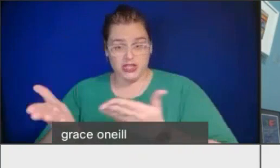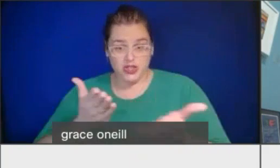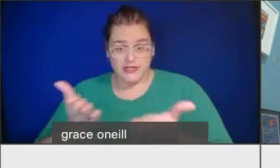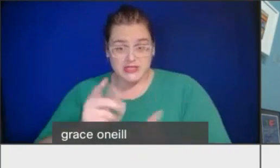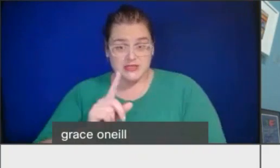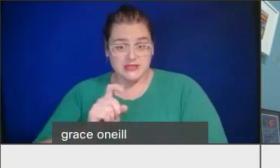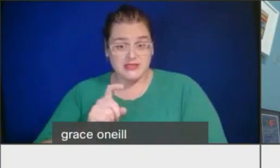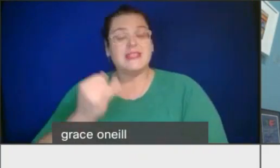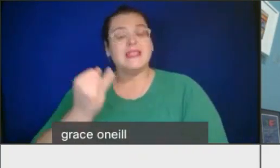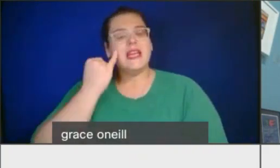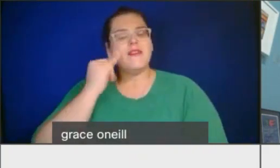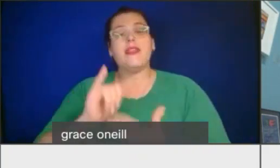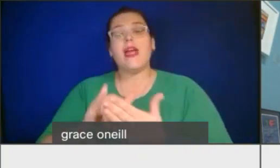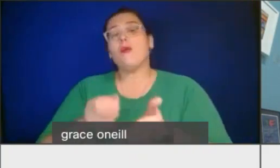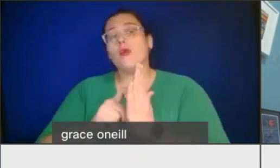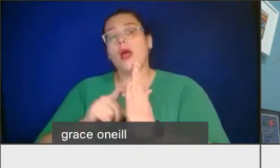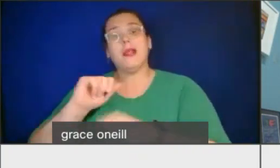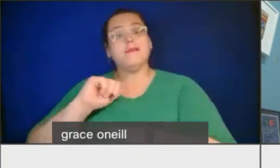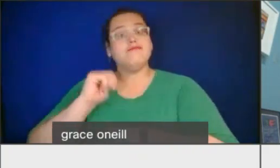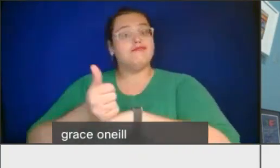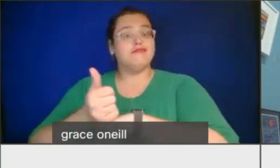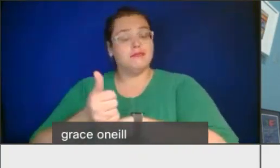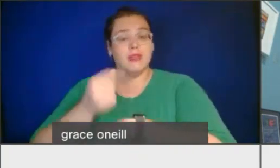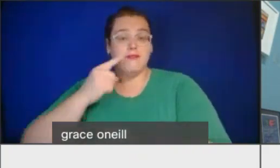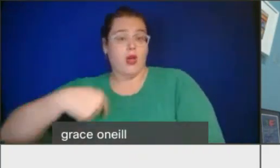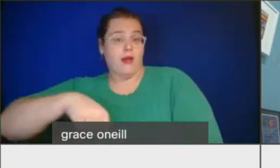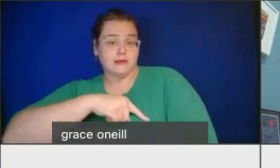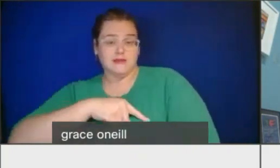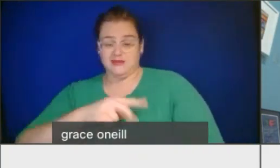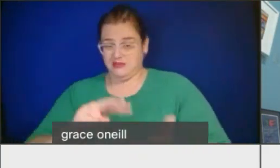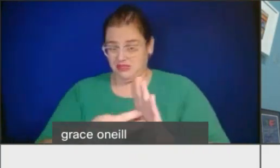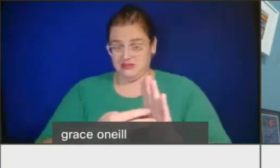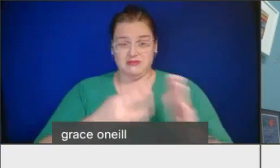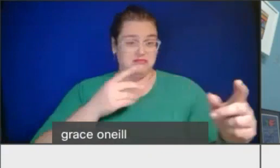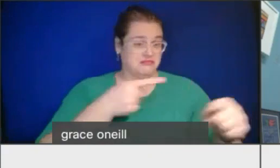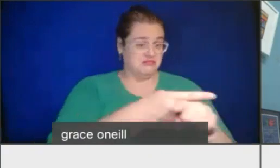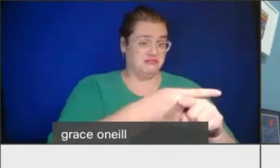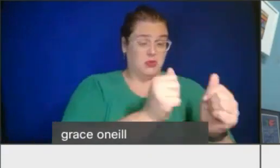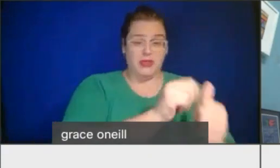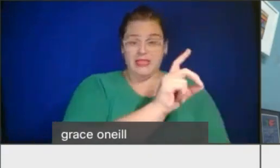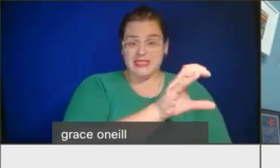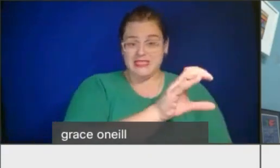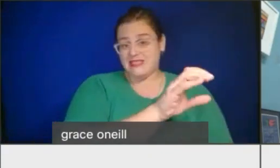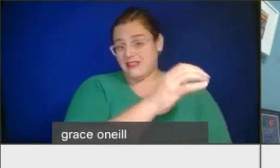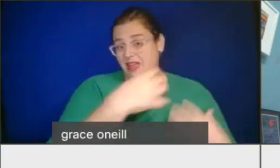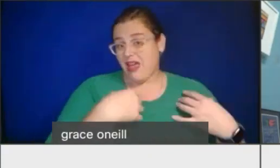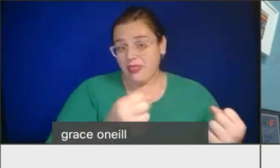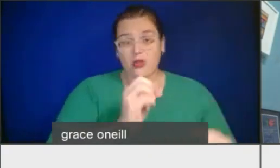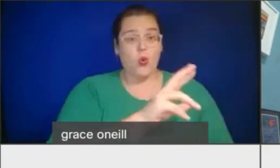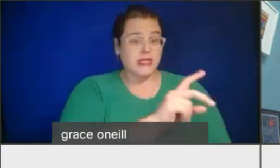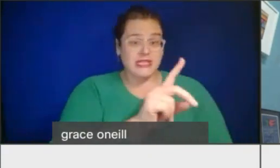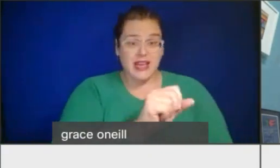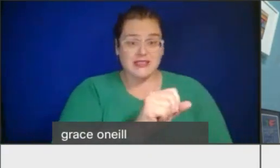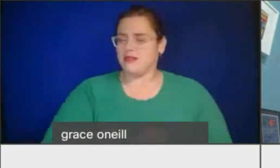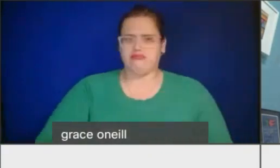with that requirement per DC, DDS or DC health policy? No, there's no problem